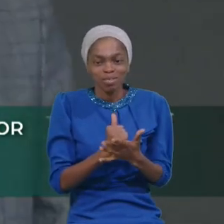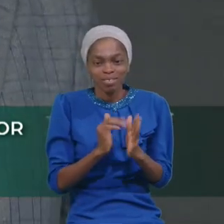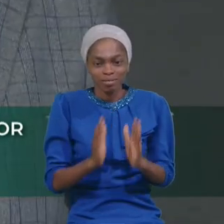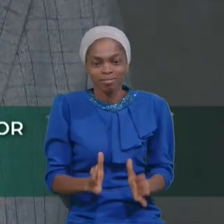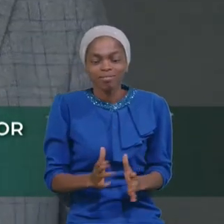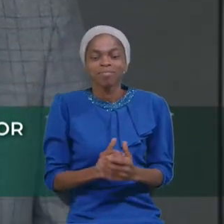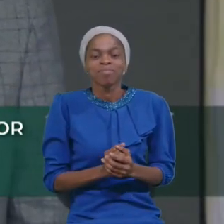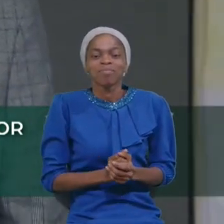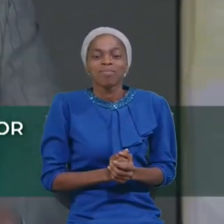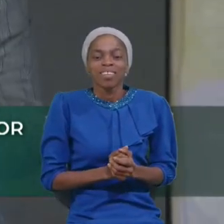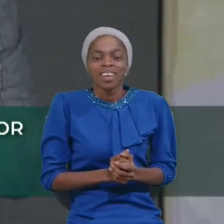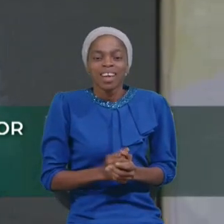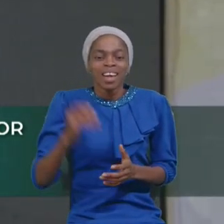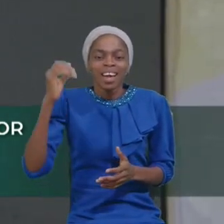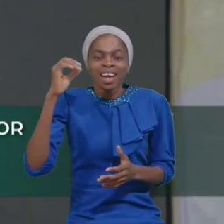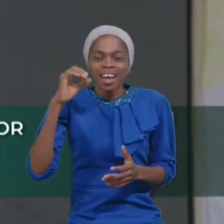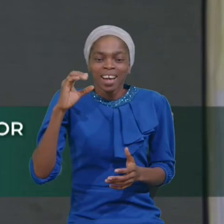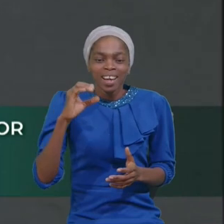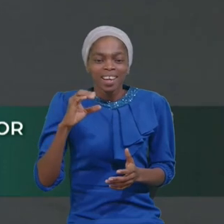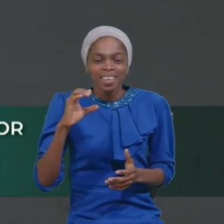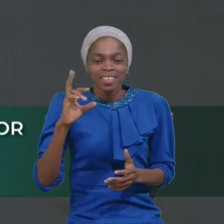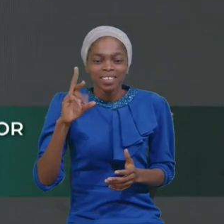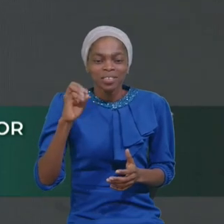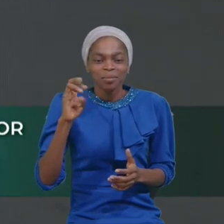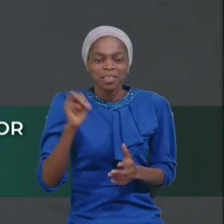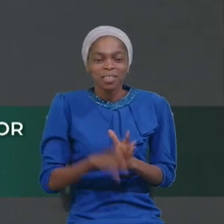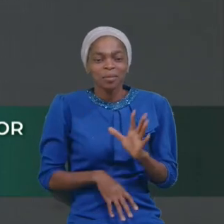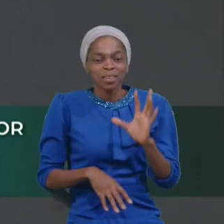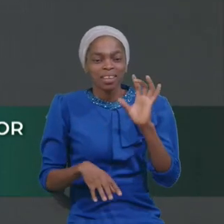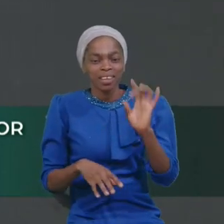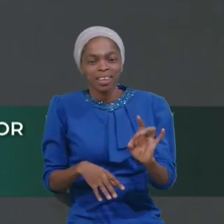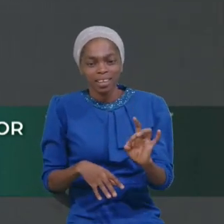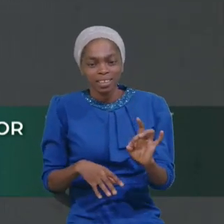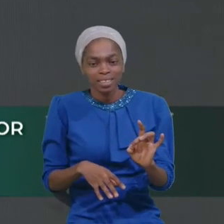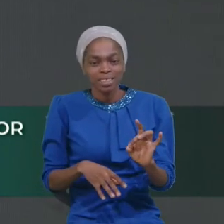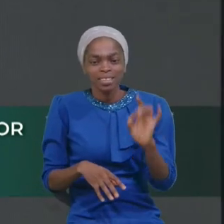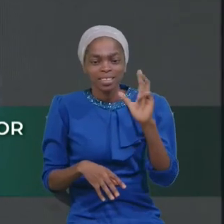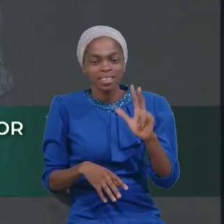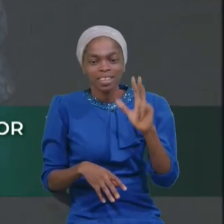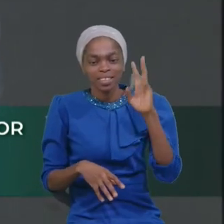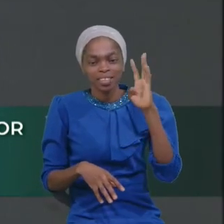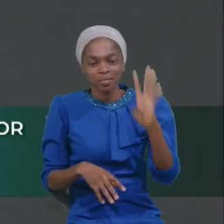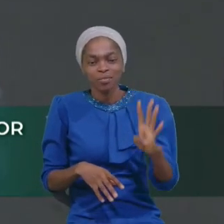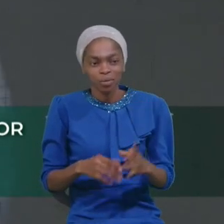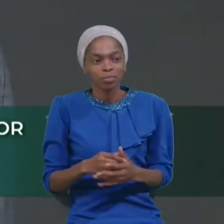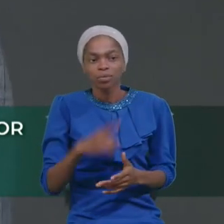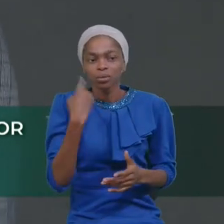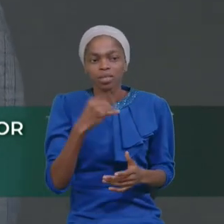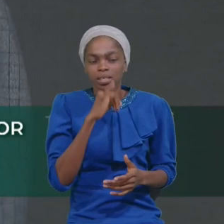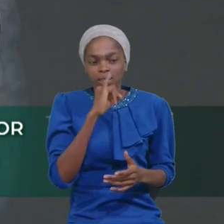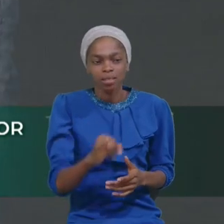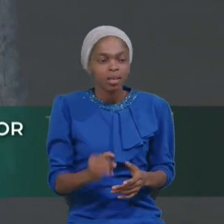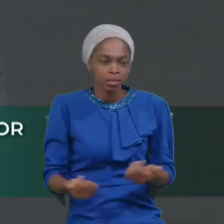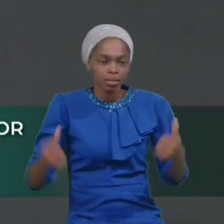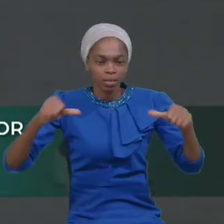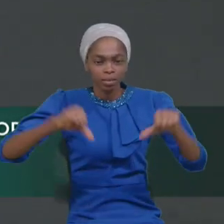that condemneth? It is Christ that died, yea, rather, that is risen